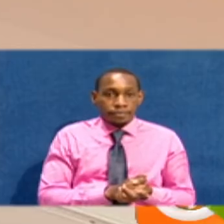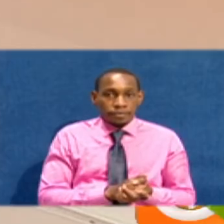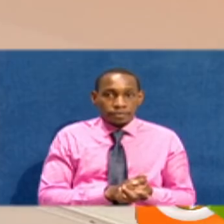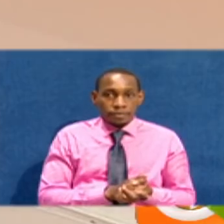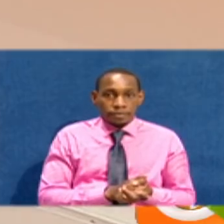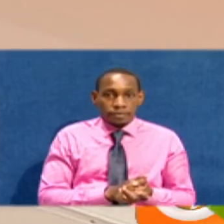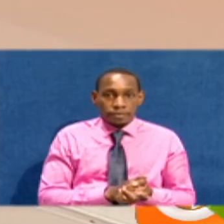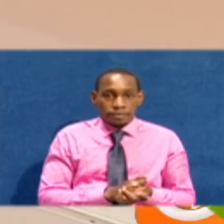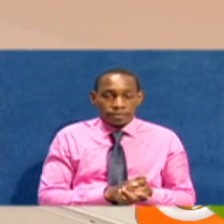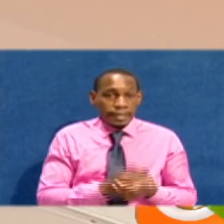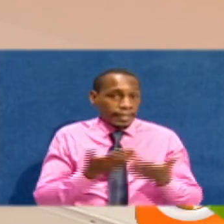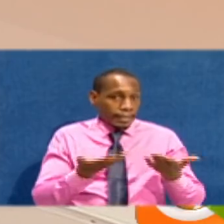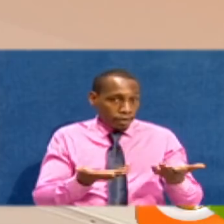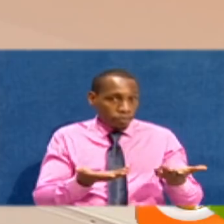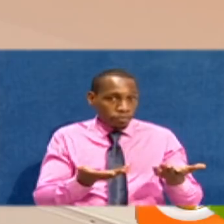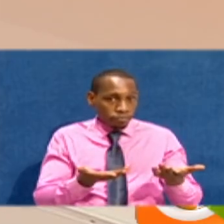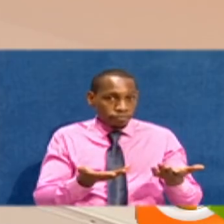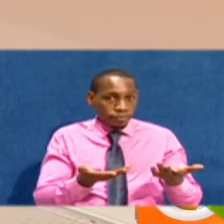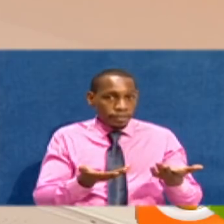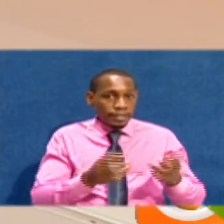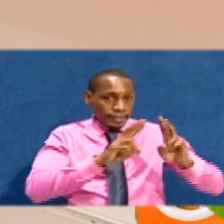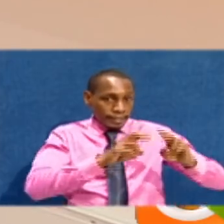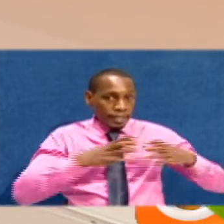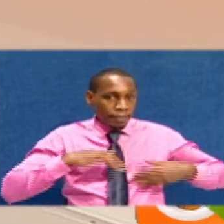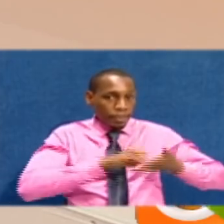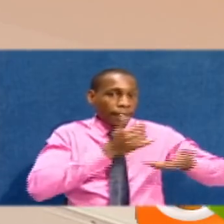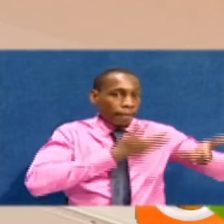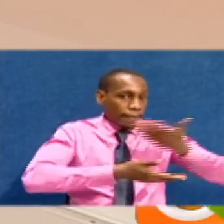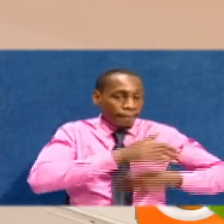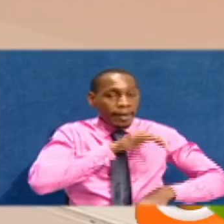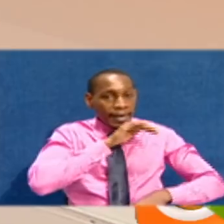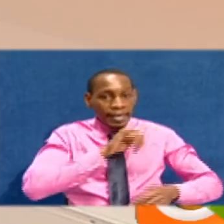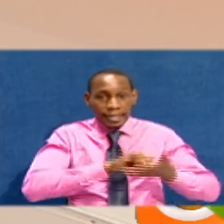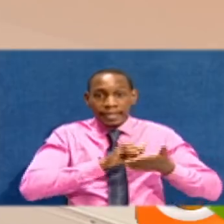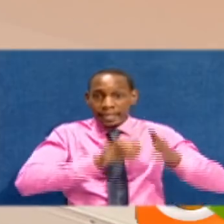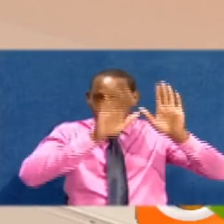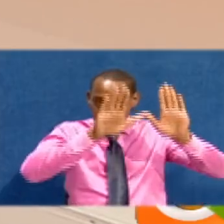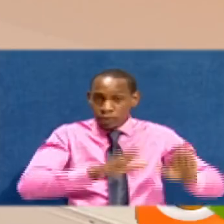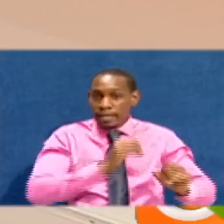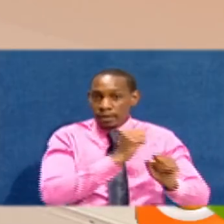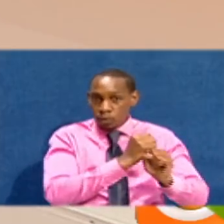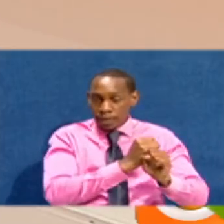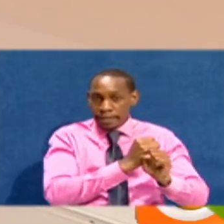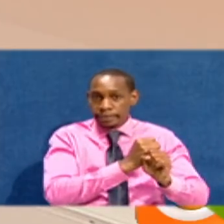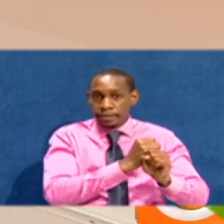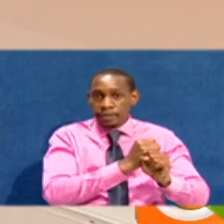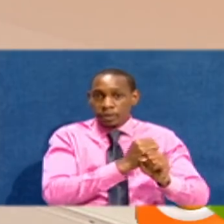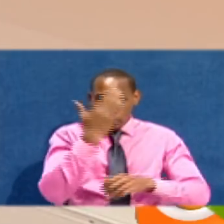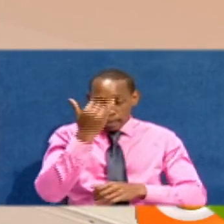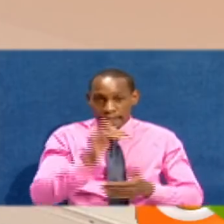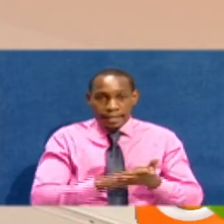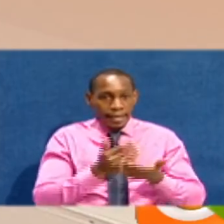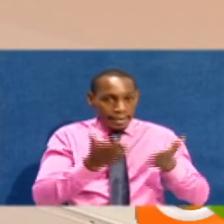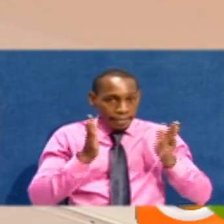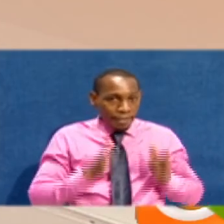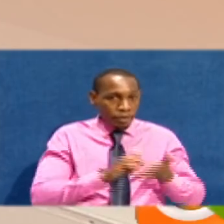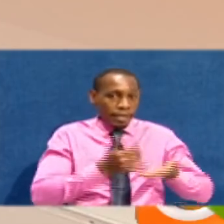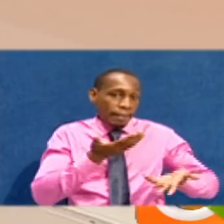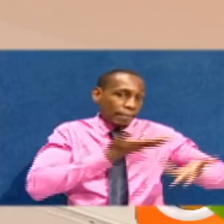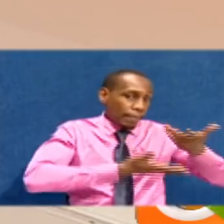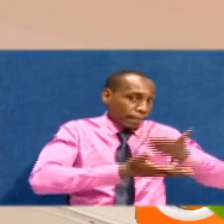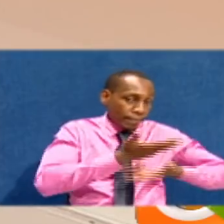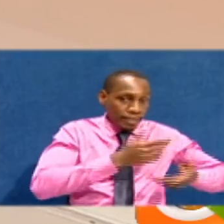Well. State House, was yeah. it? So let contact tracing start, and I think it is an important part of this, so that whoever he